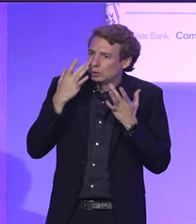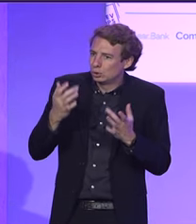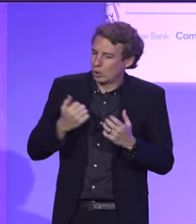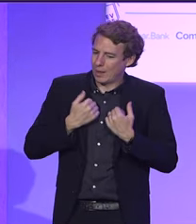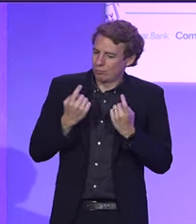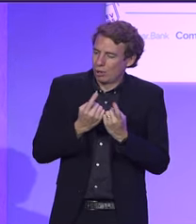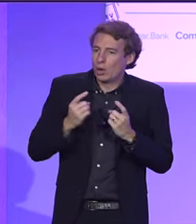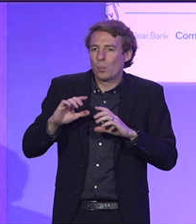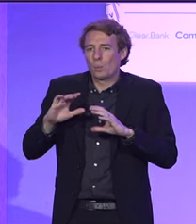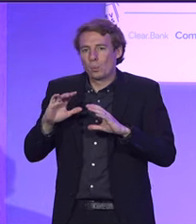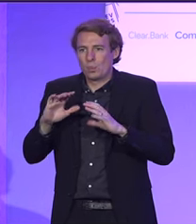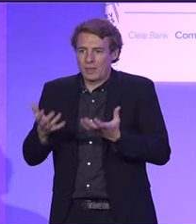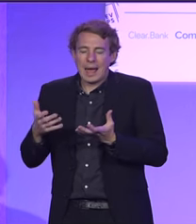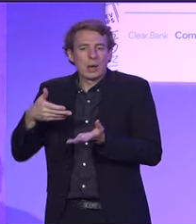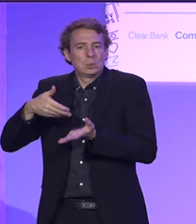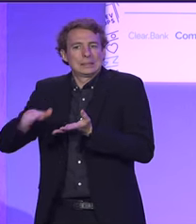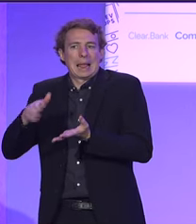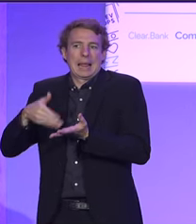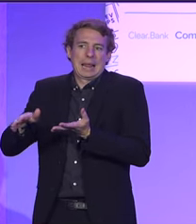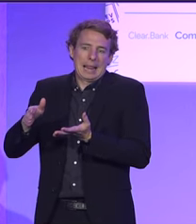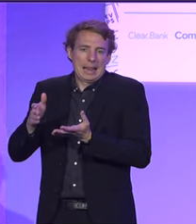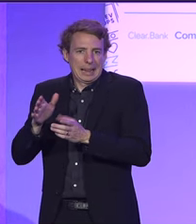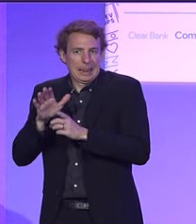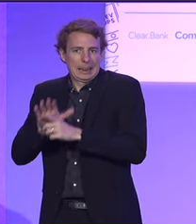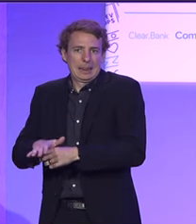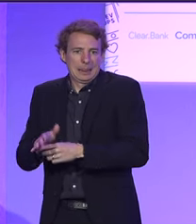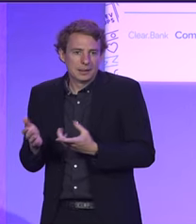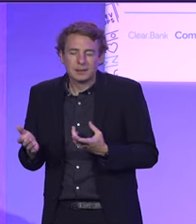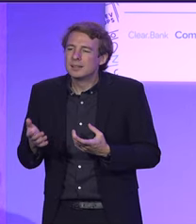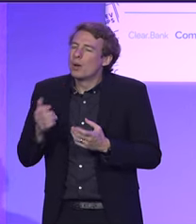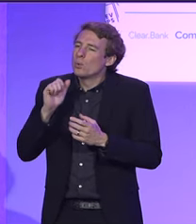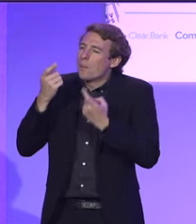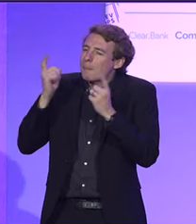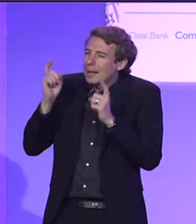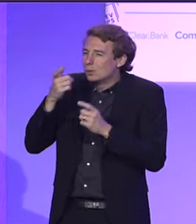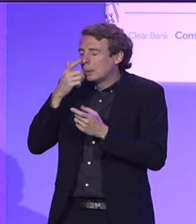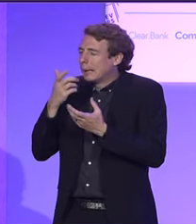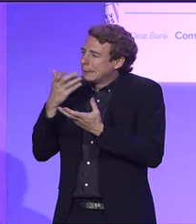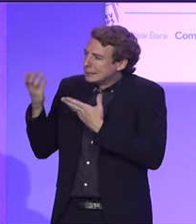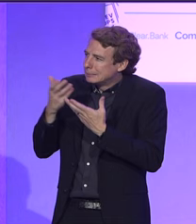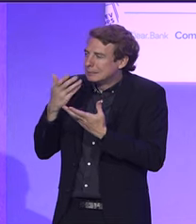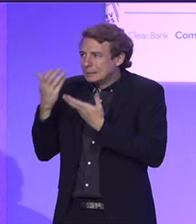and educational. So just think about that. And when you're speaking to your manager about it, you can explain it in the same way.